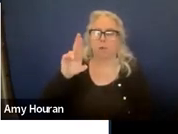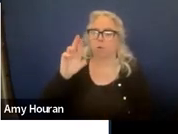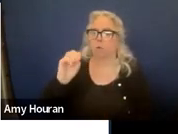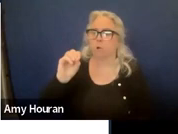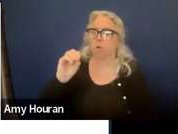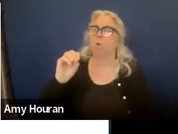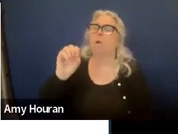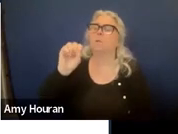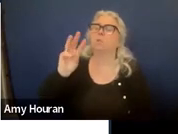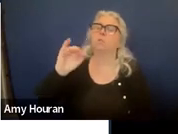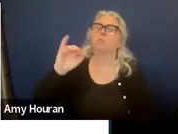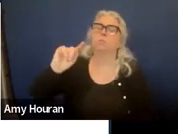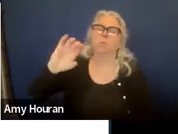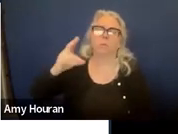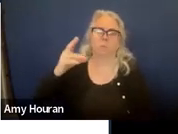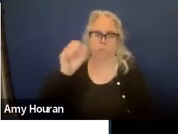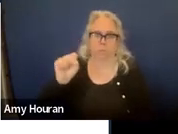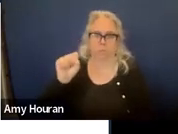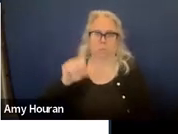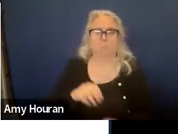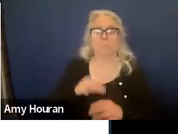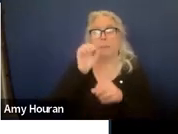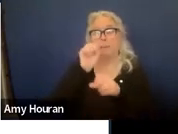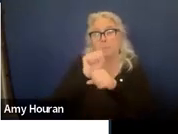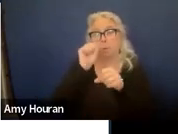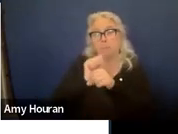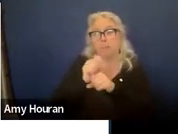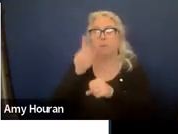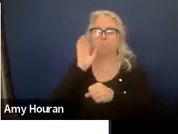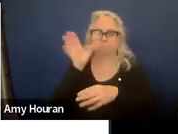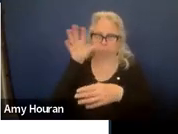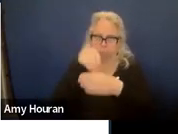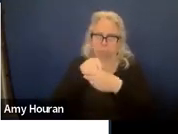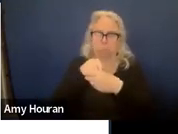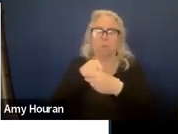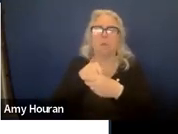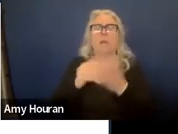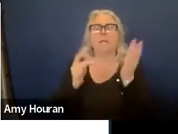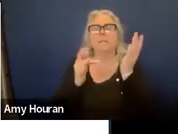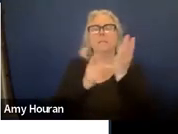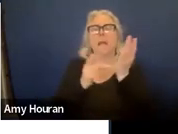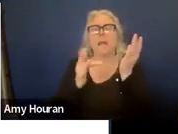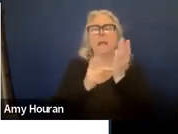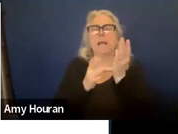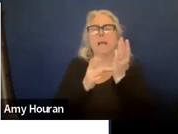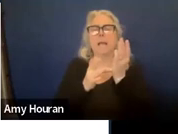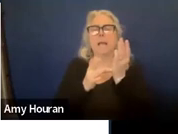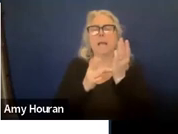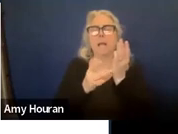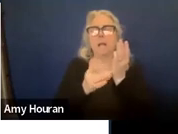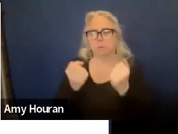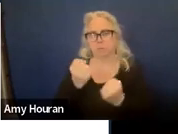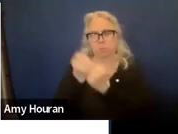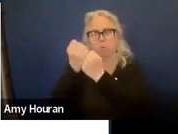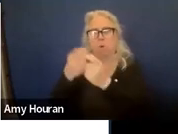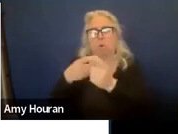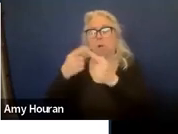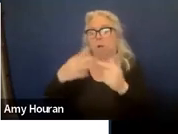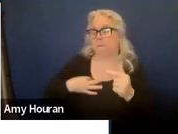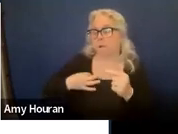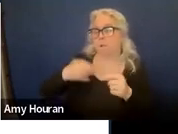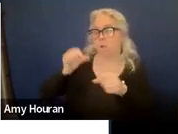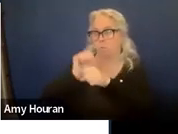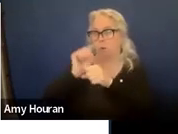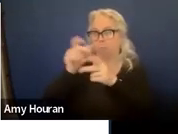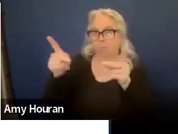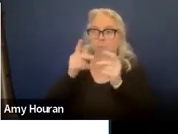So employment, he will participate in technologically supported or volunteer workplace